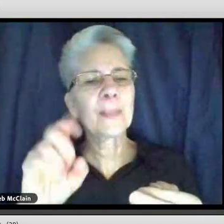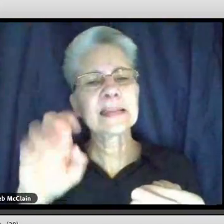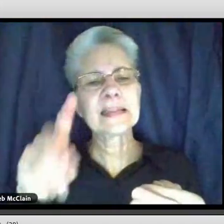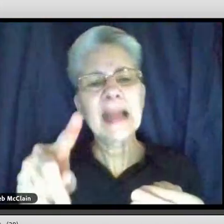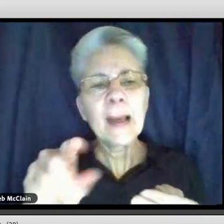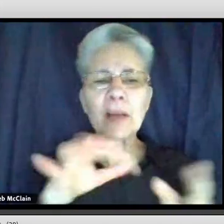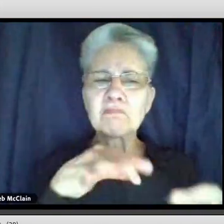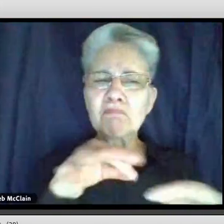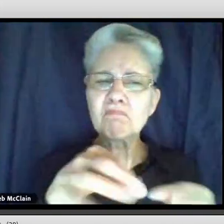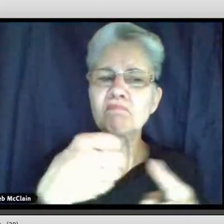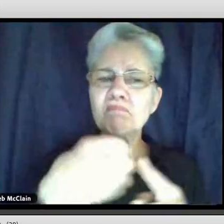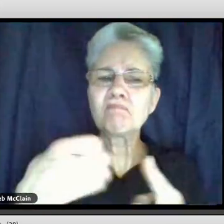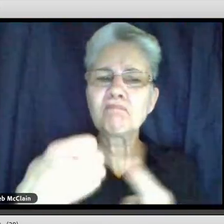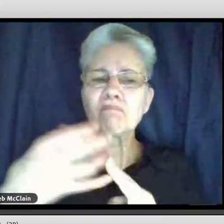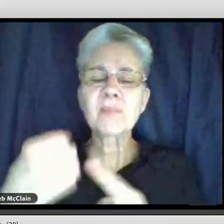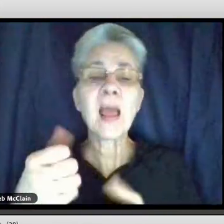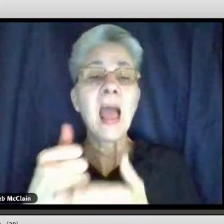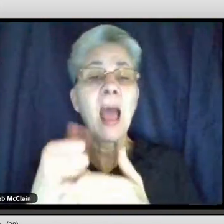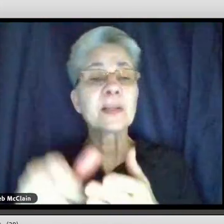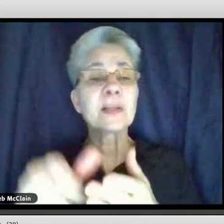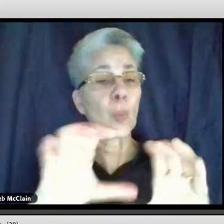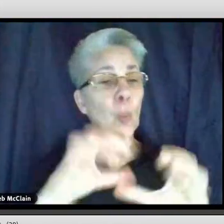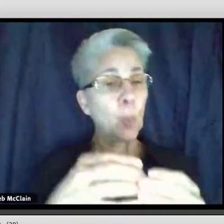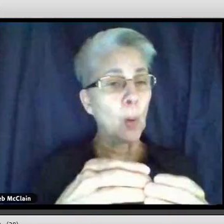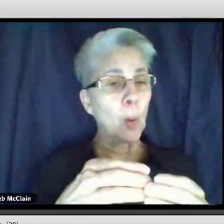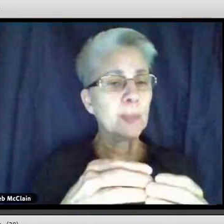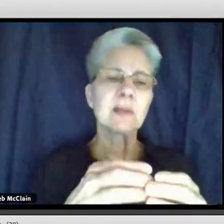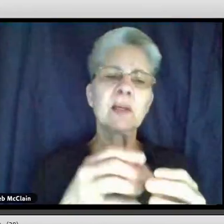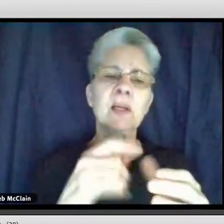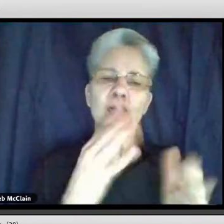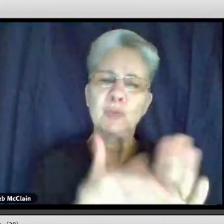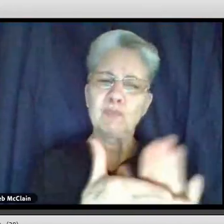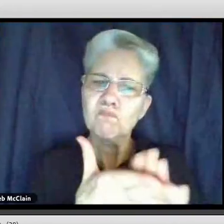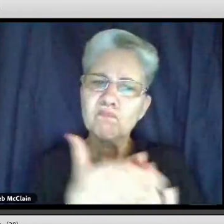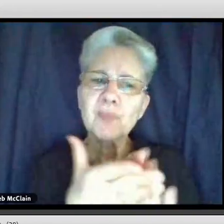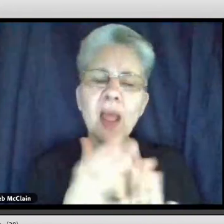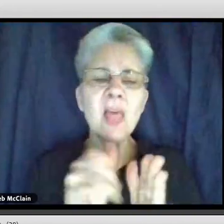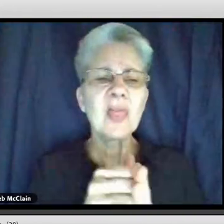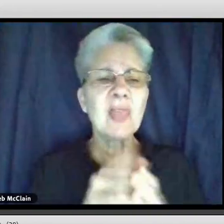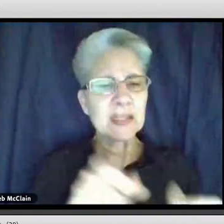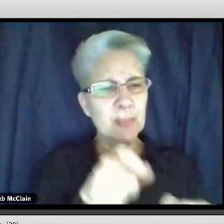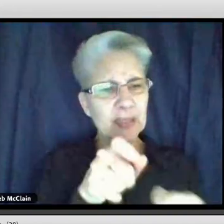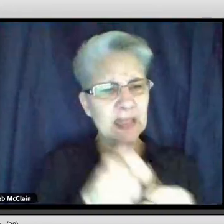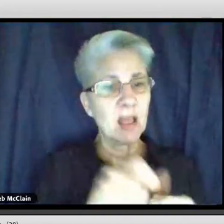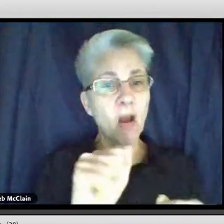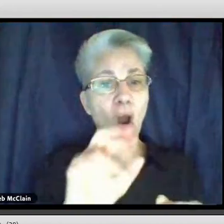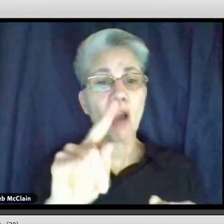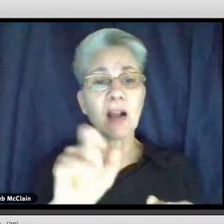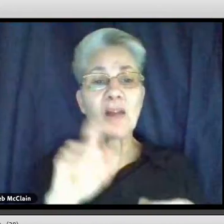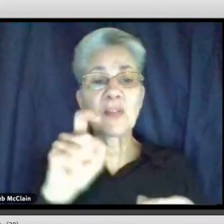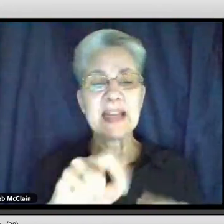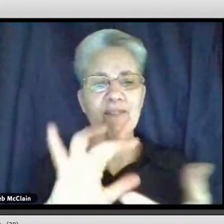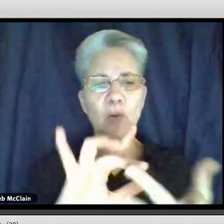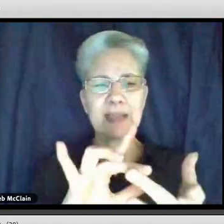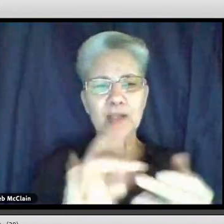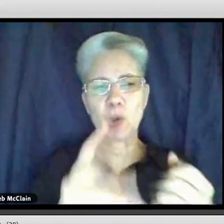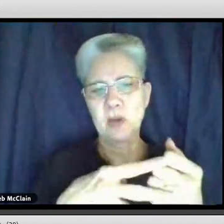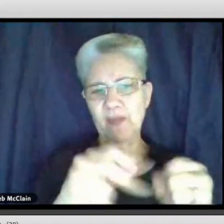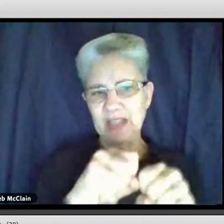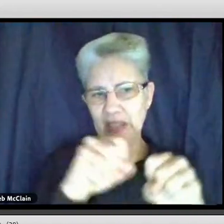helps groups and others facilitate creating specifications that archives need in digital preservation